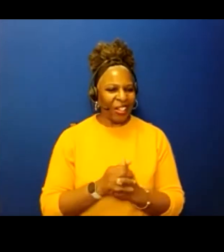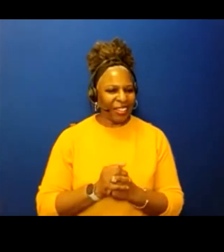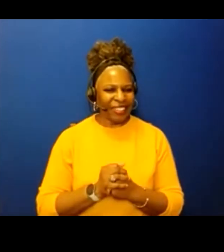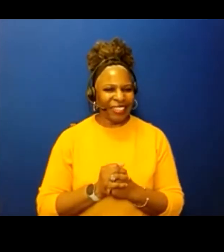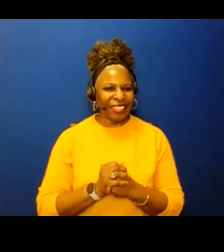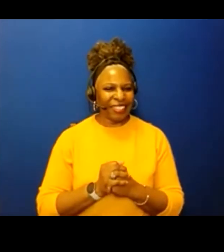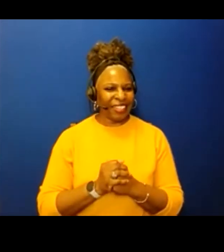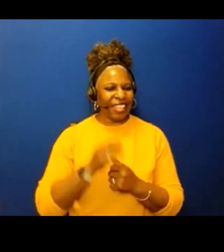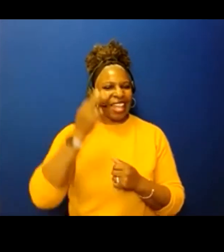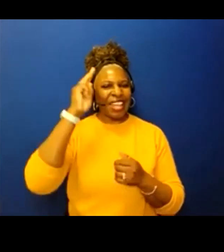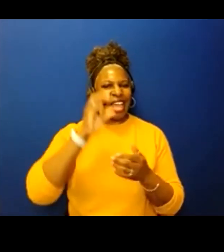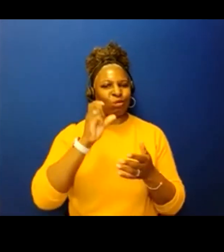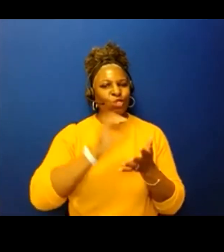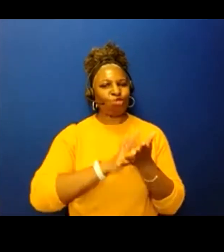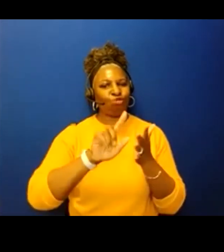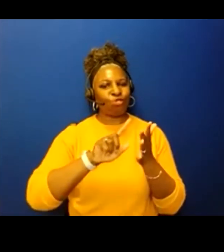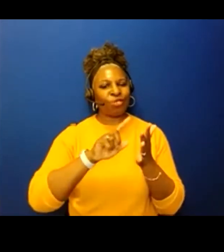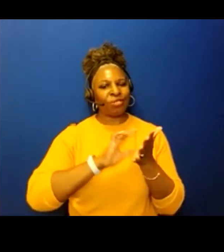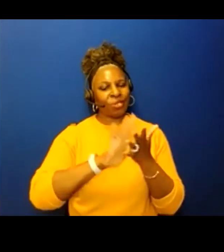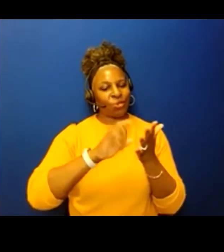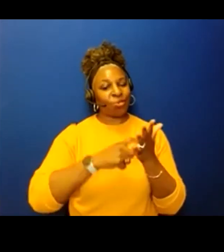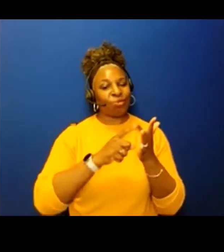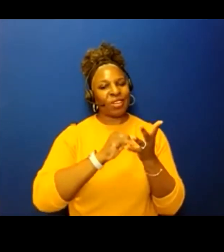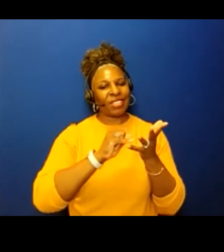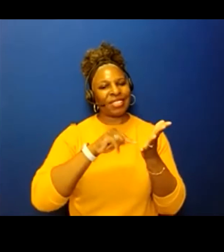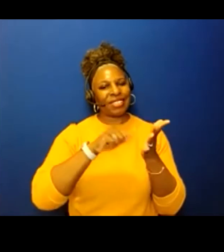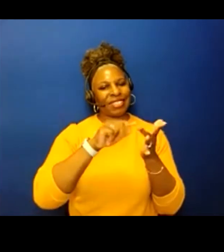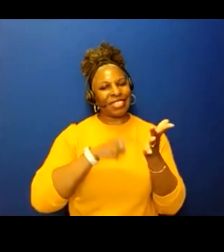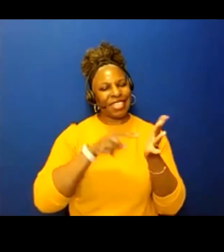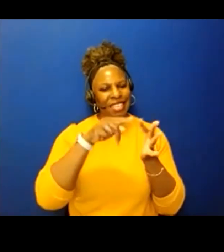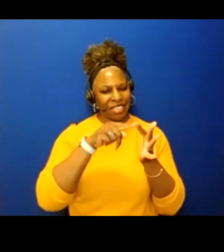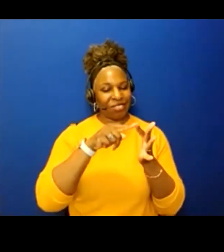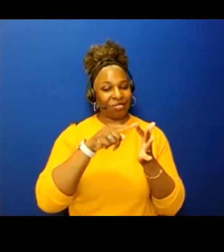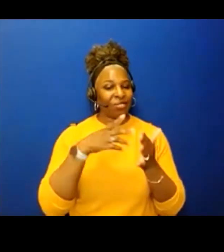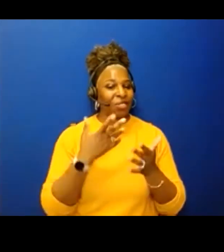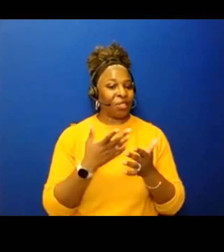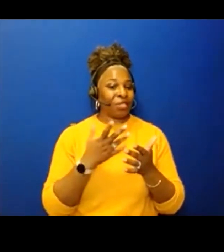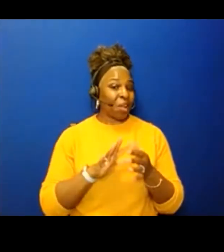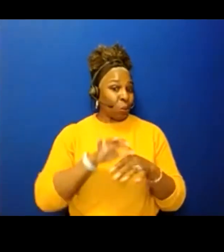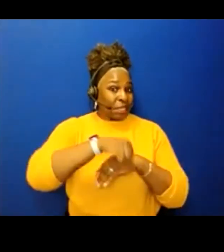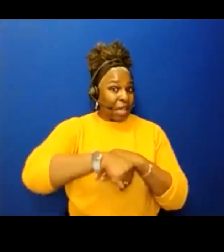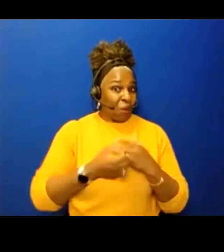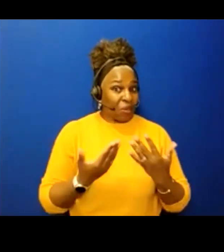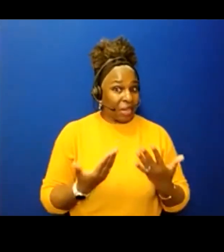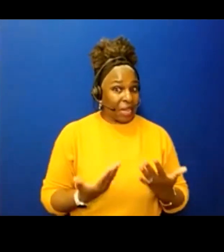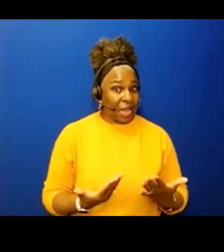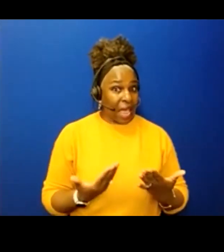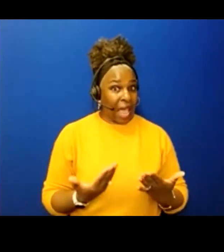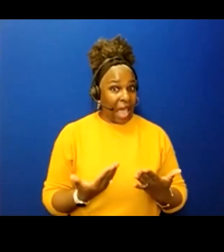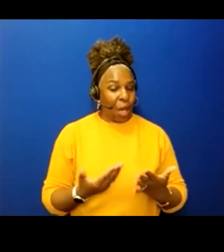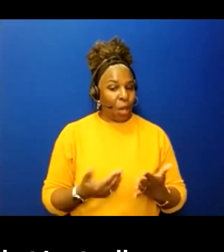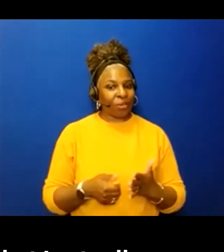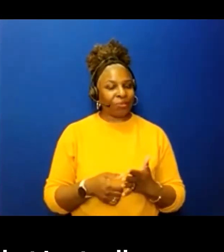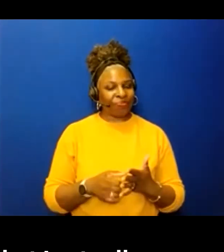My name is Christine, and I'm gonna be taking over from Selena while she deals with technical